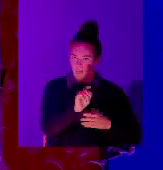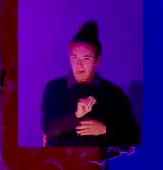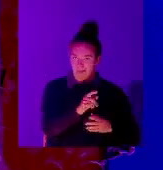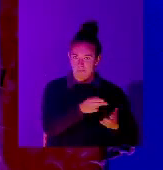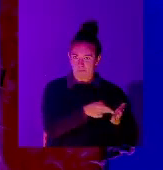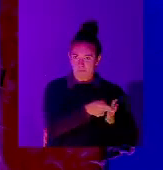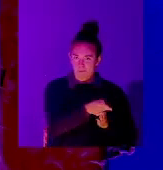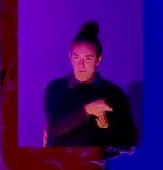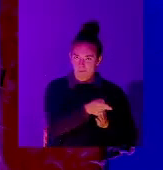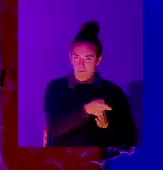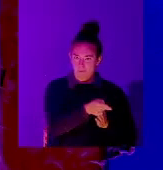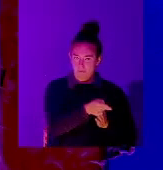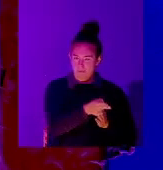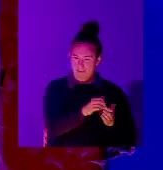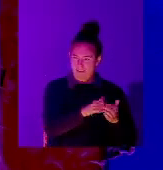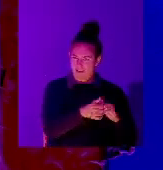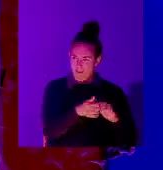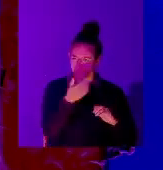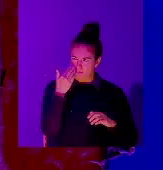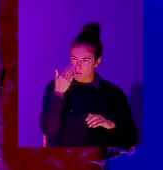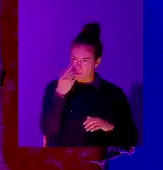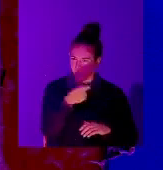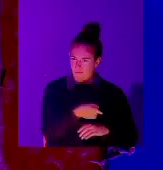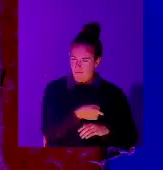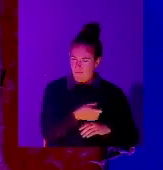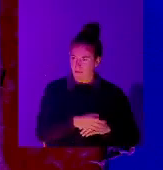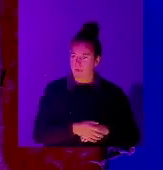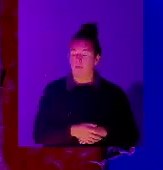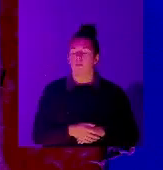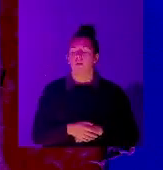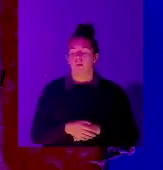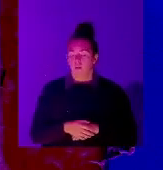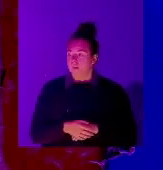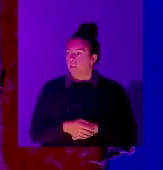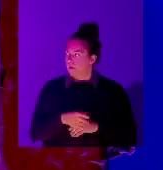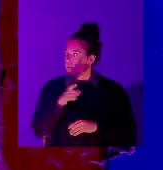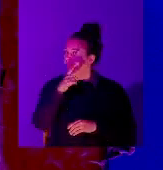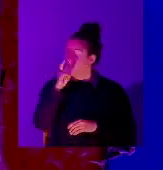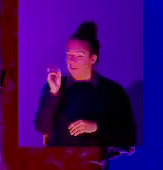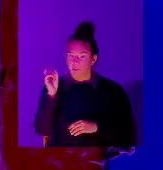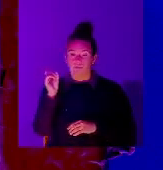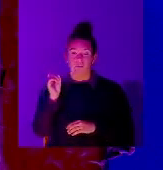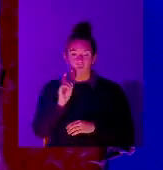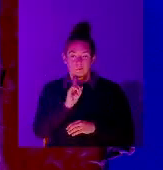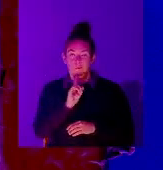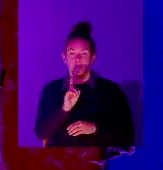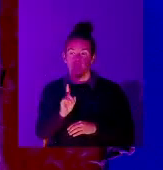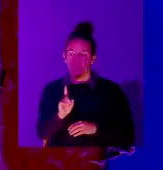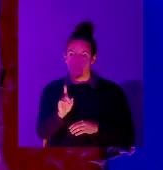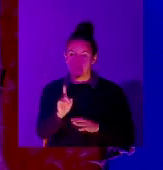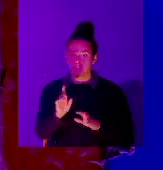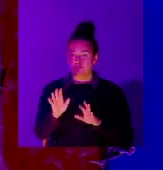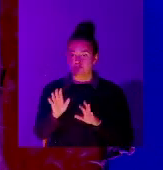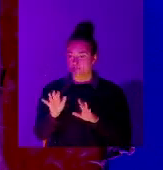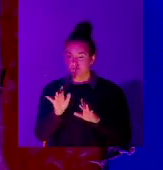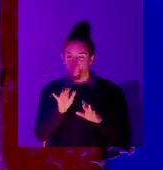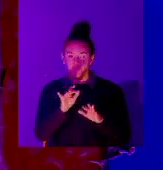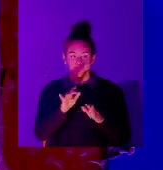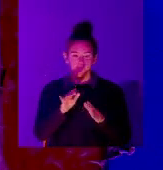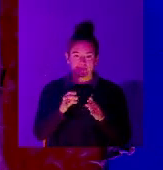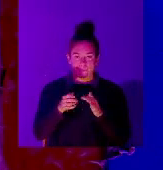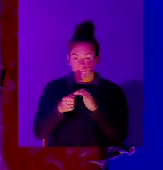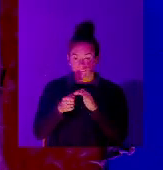Because there are very sly forces at work that want